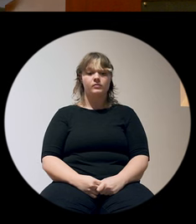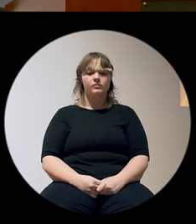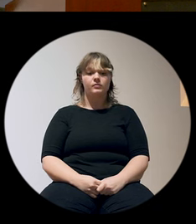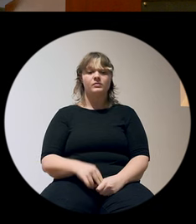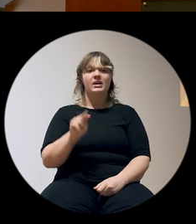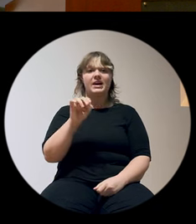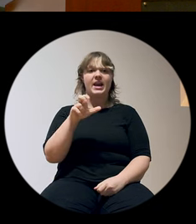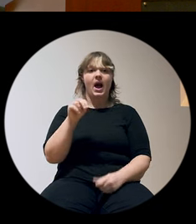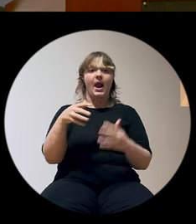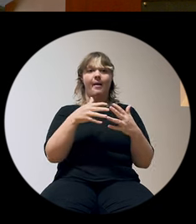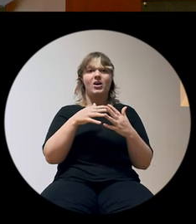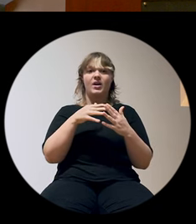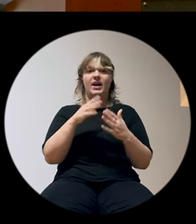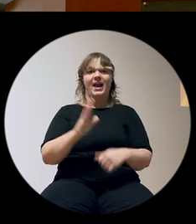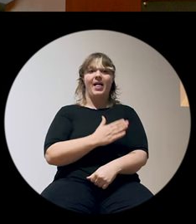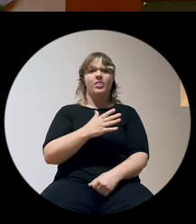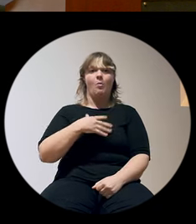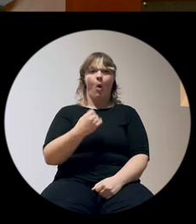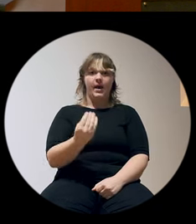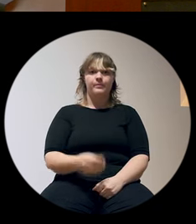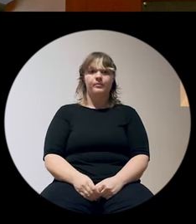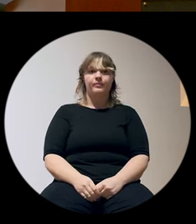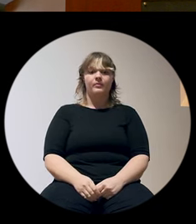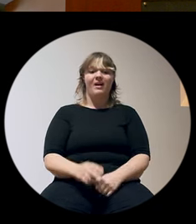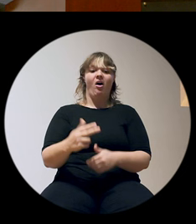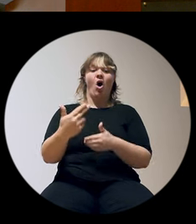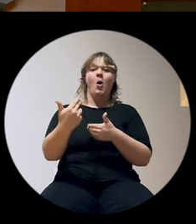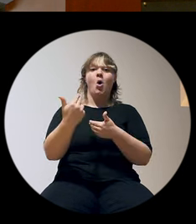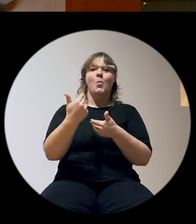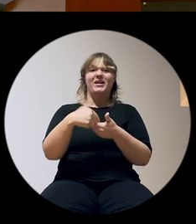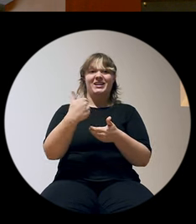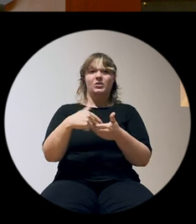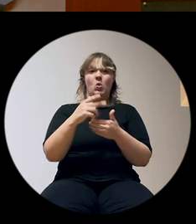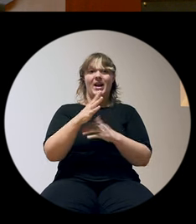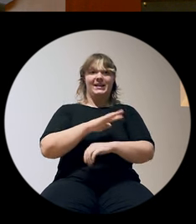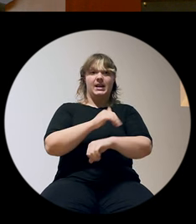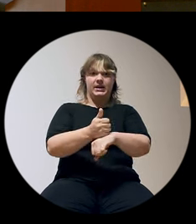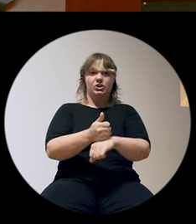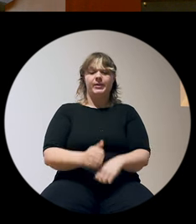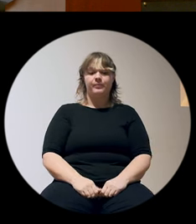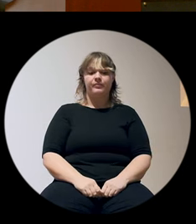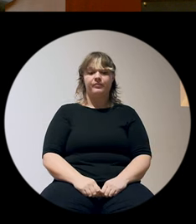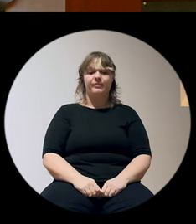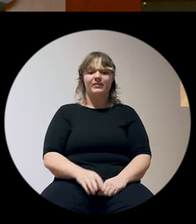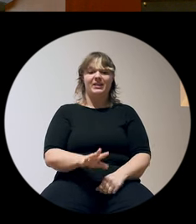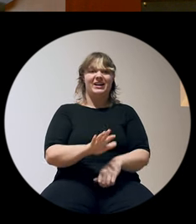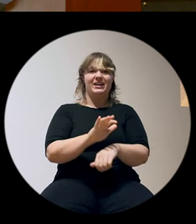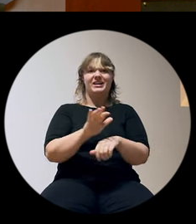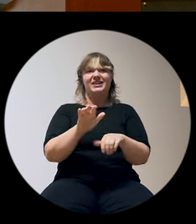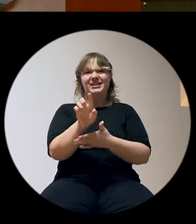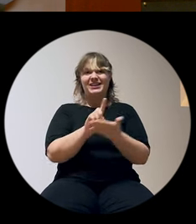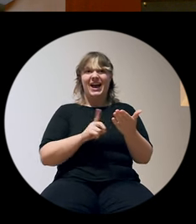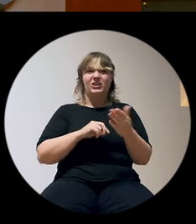Neon American Anthem White. It's a participatory installation designed to activate